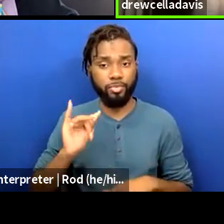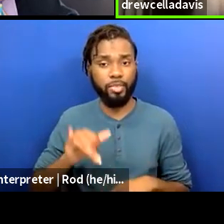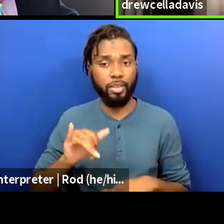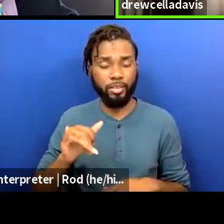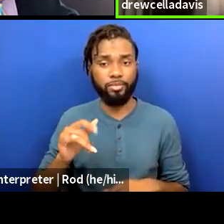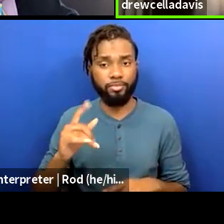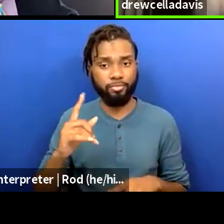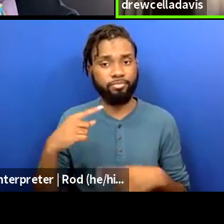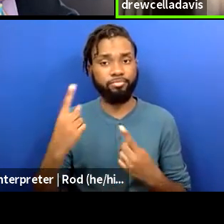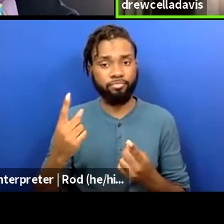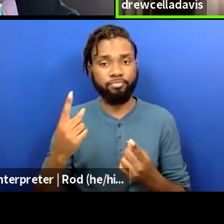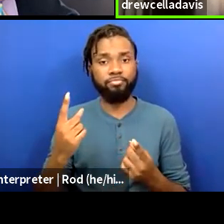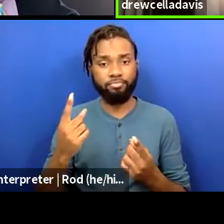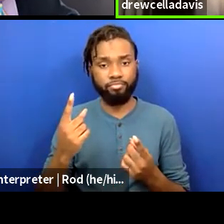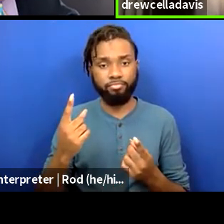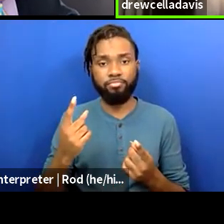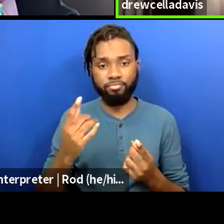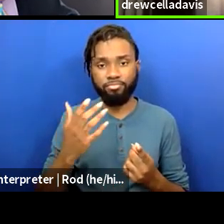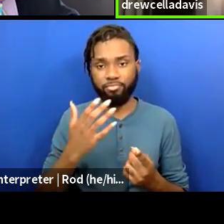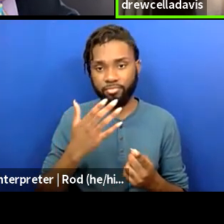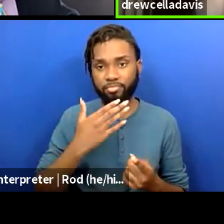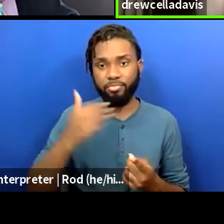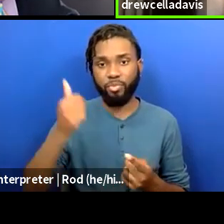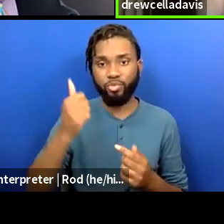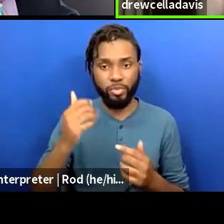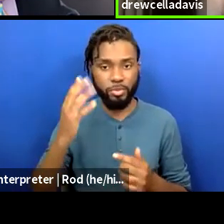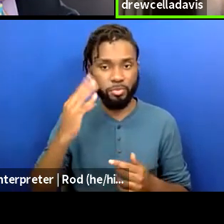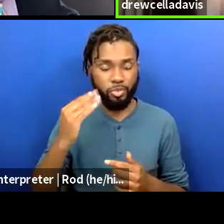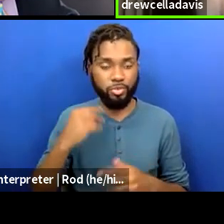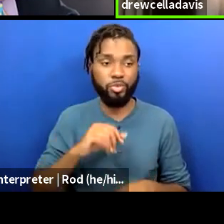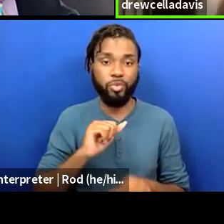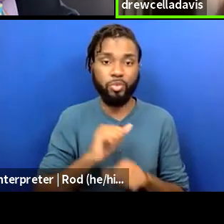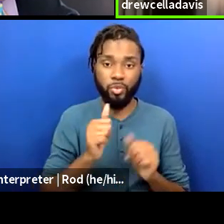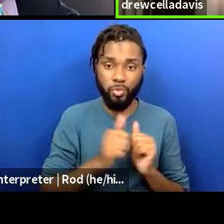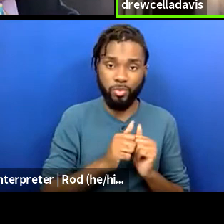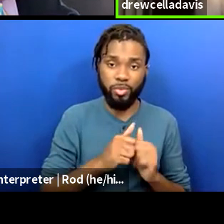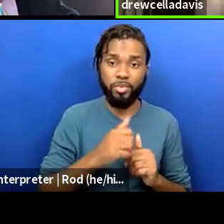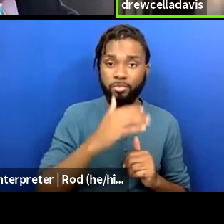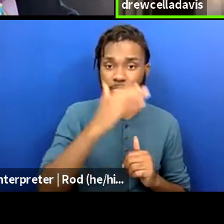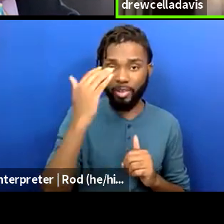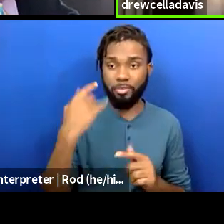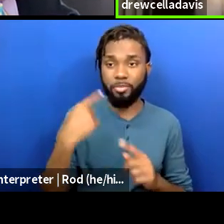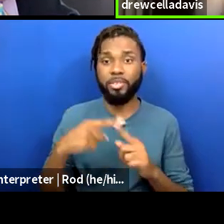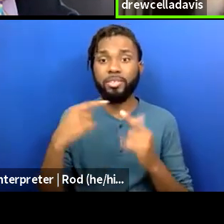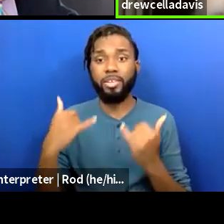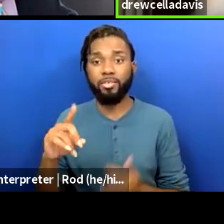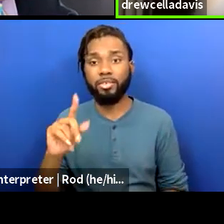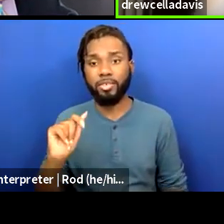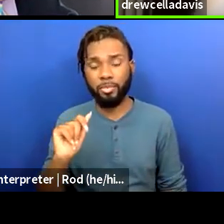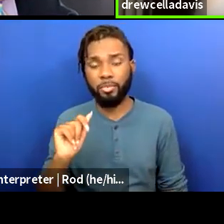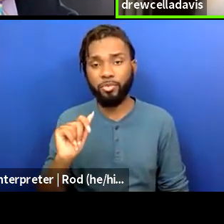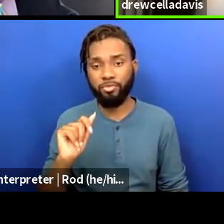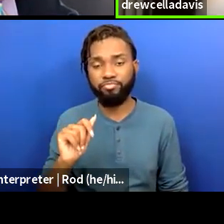that's been even a greater experience. So working with both Black and now disabled. So